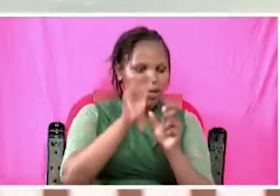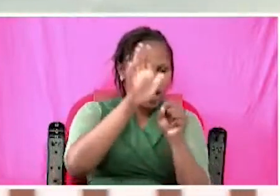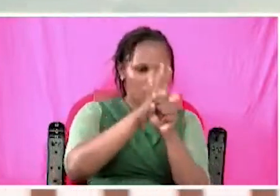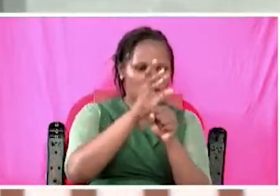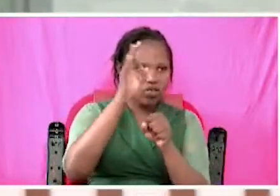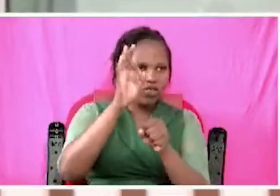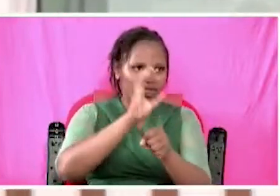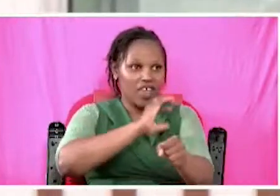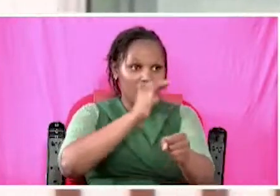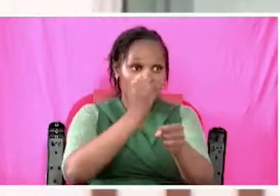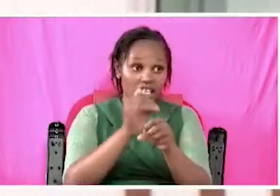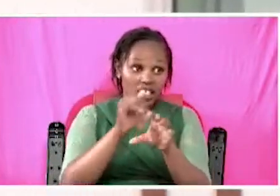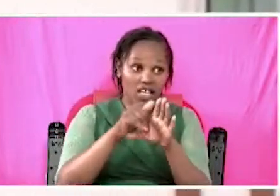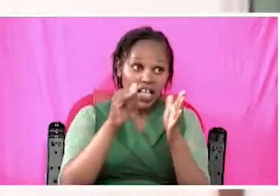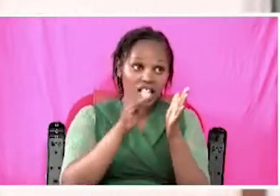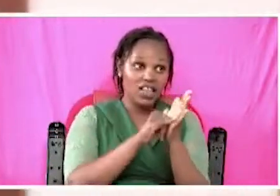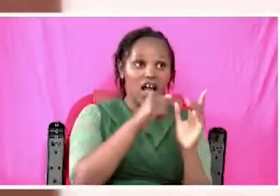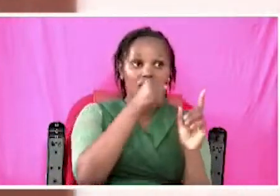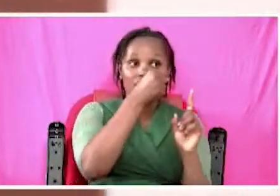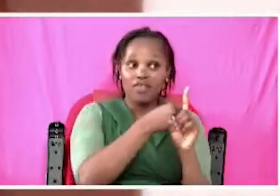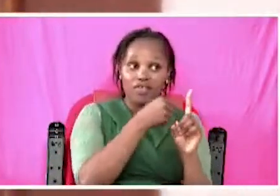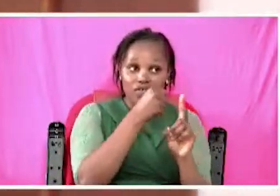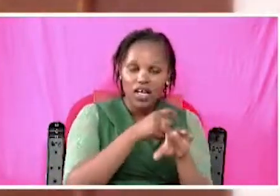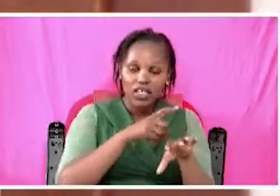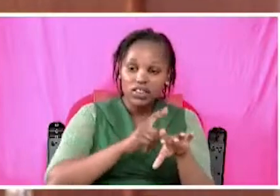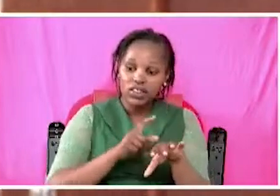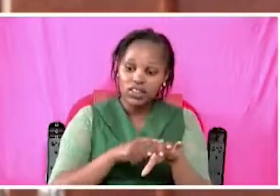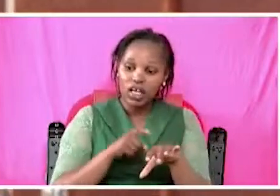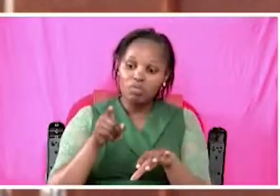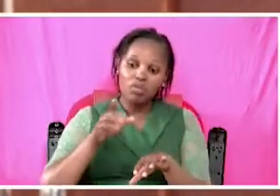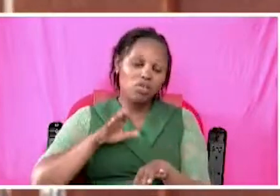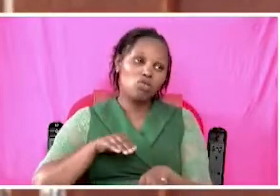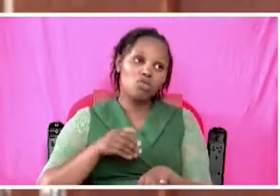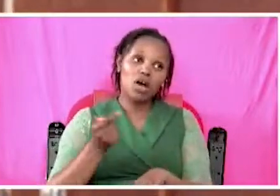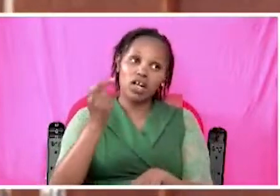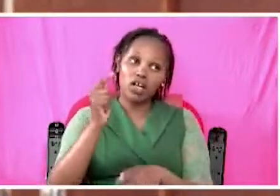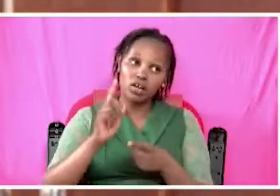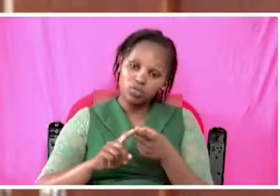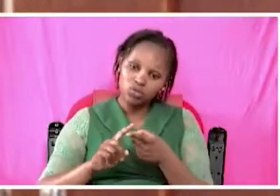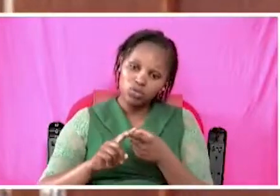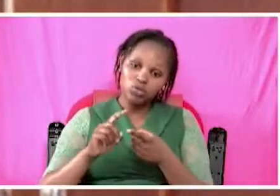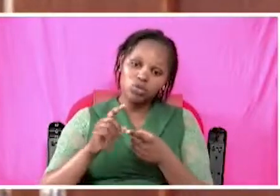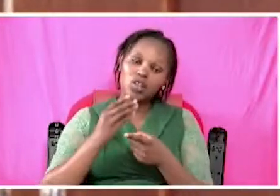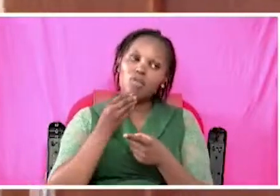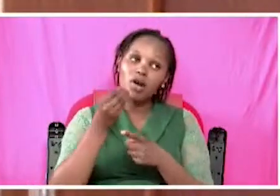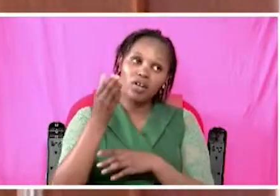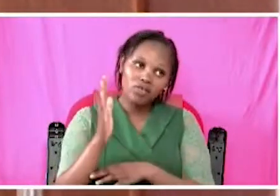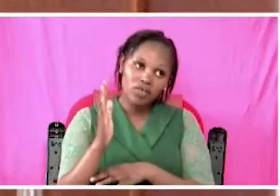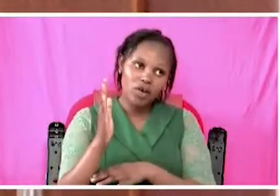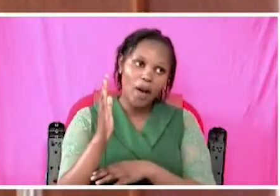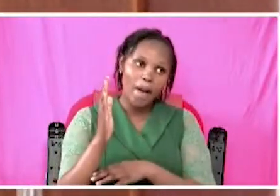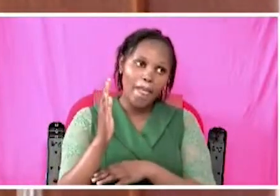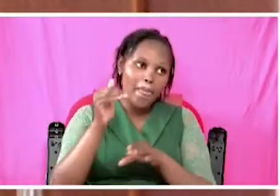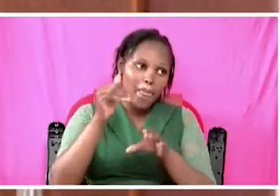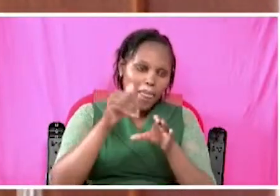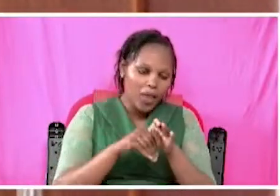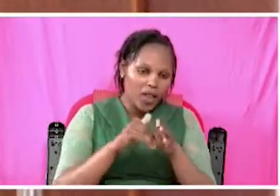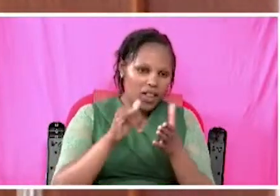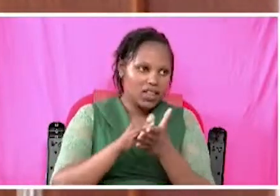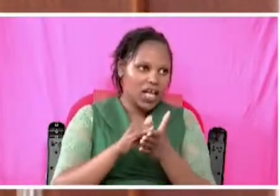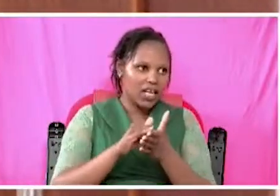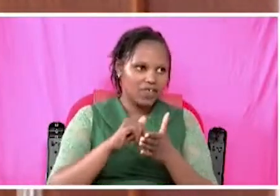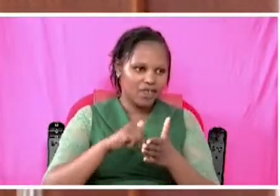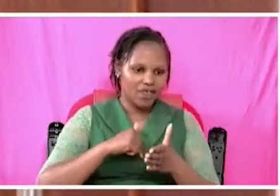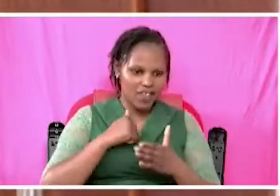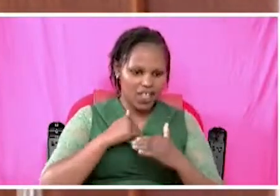fight. So when Jezebel comes to Elijah, he finds him when he's at his weakest point. He's exhausted spiritually,